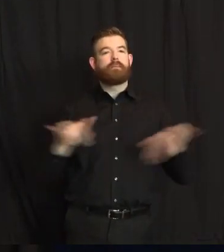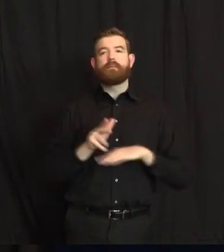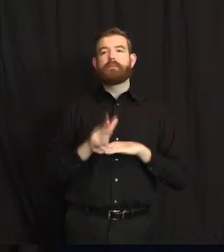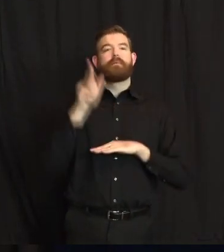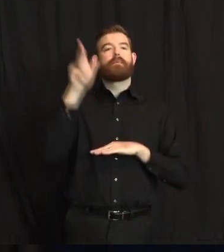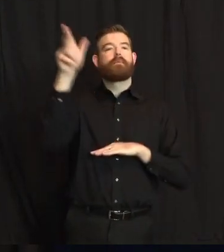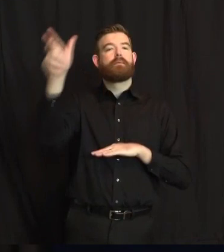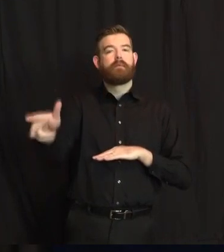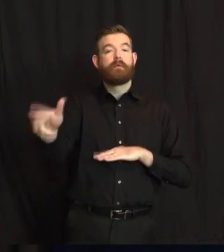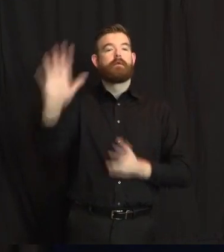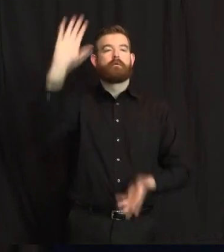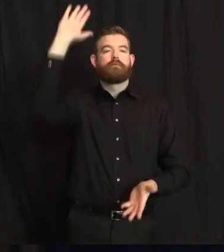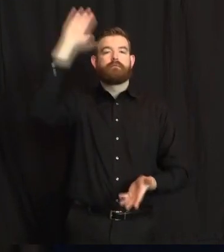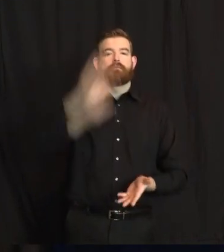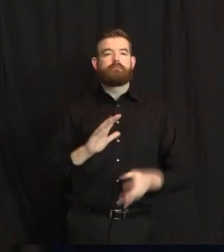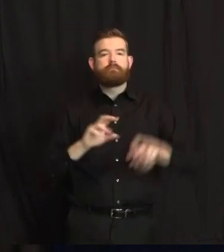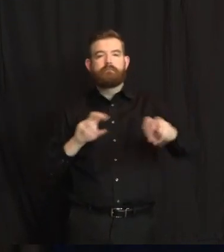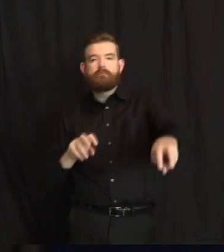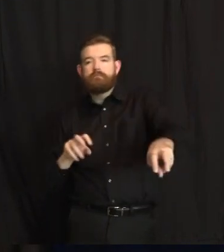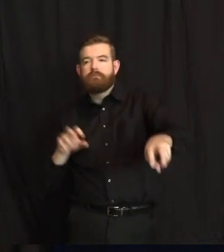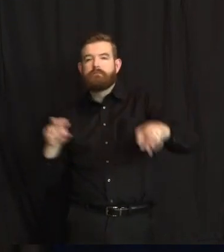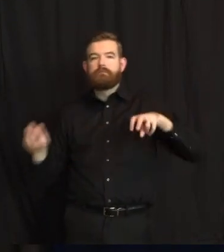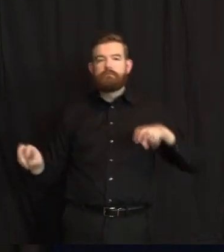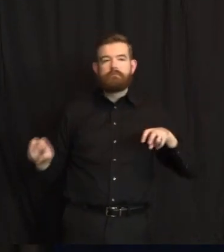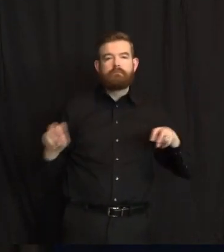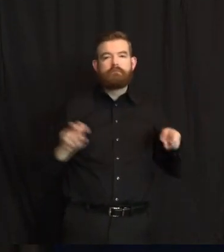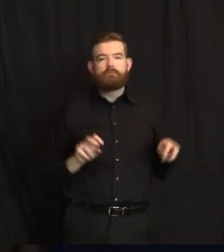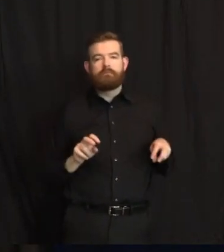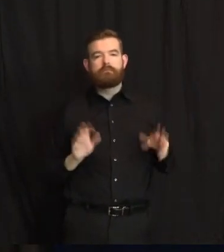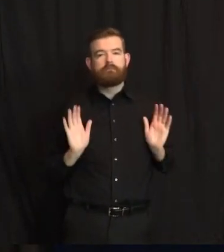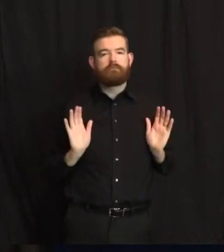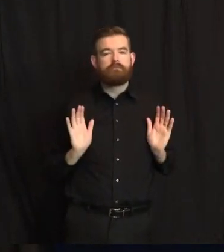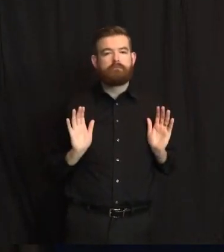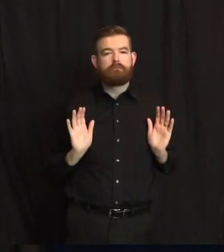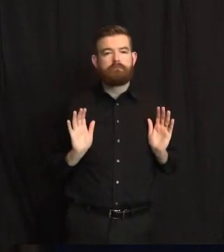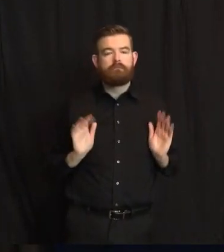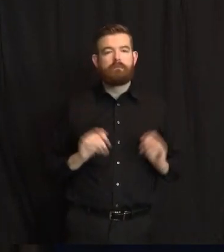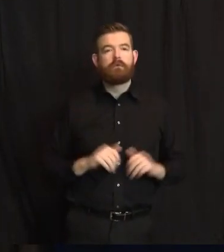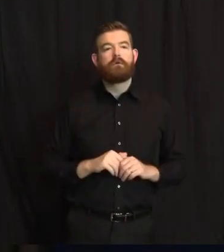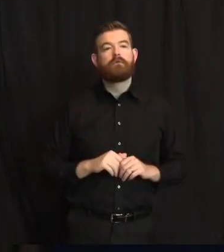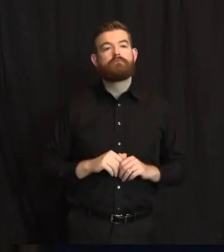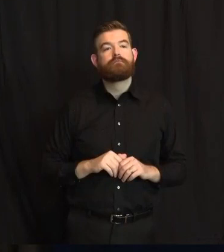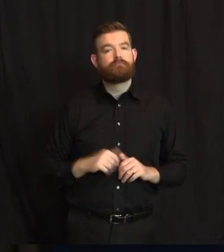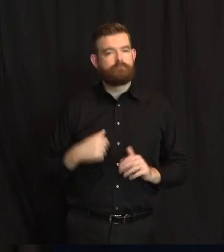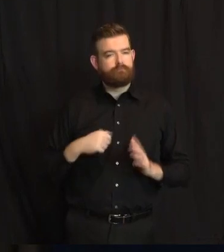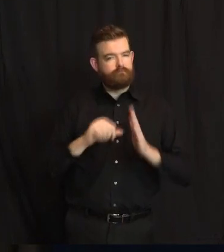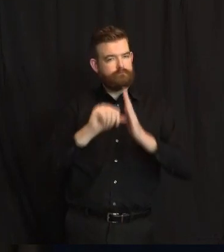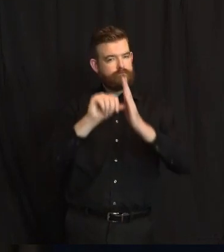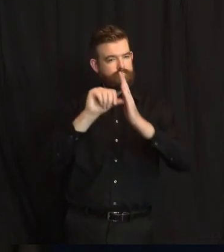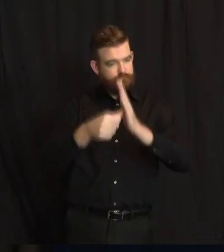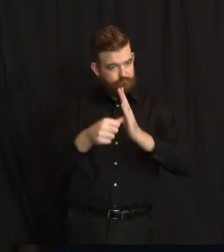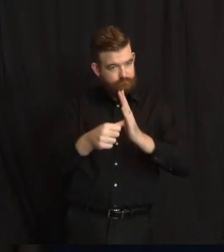distancing. Just a couple other things I wanted to highlight was our intake of county jail inmates into our